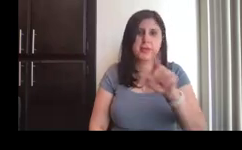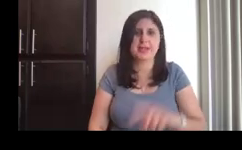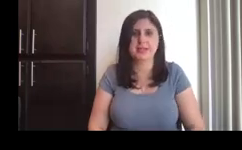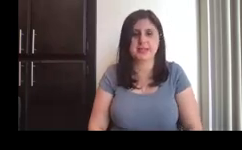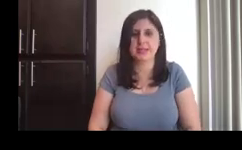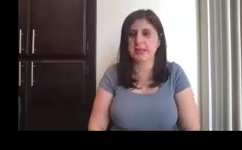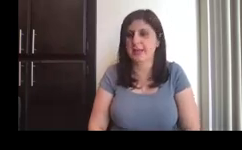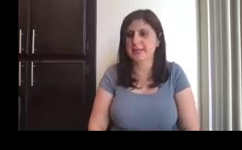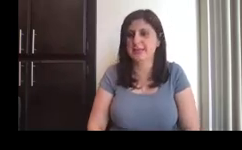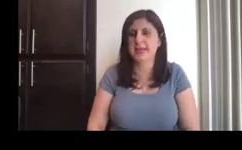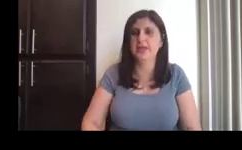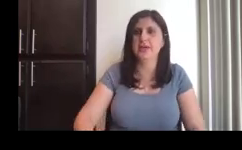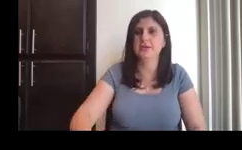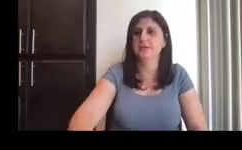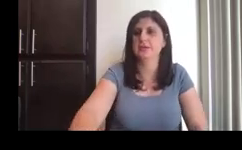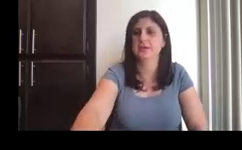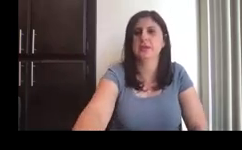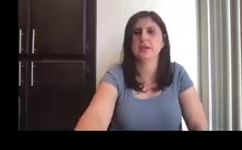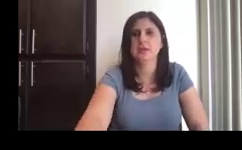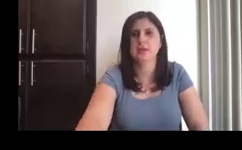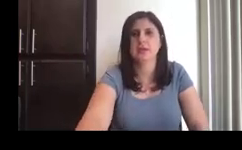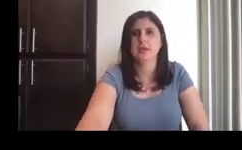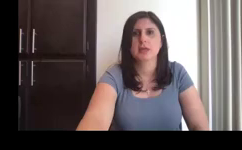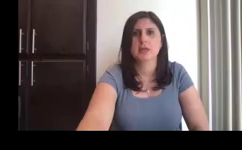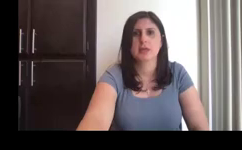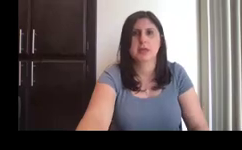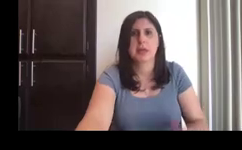Okay, again, we're going to practice this in class together.